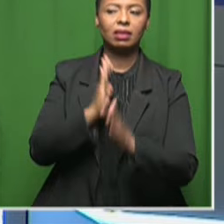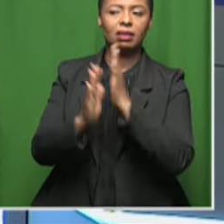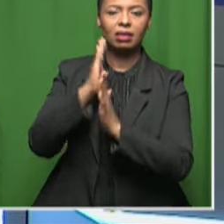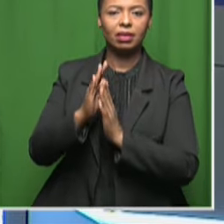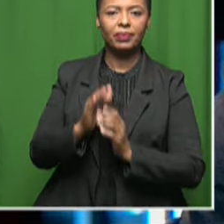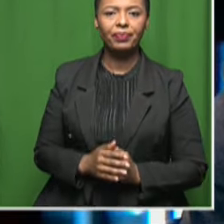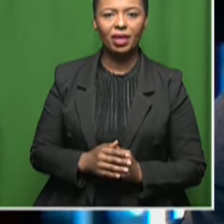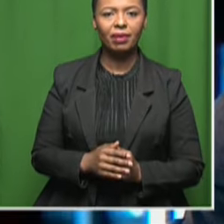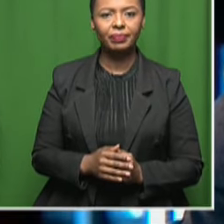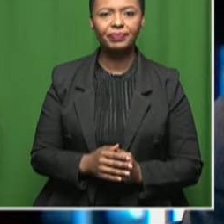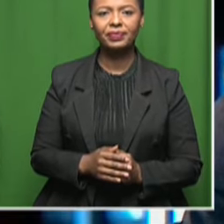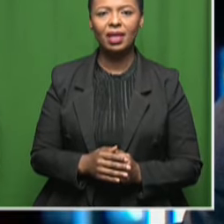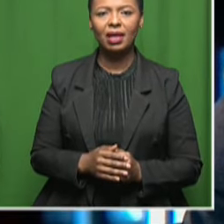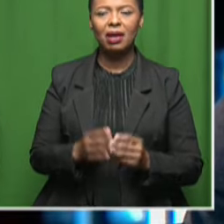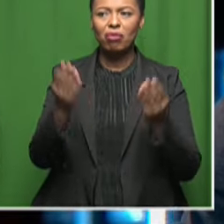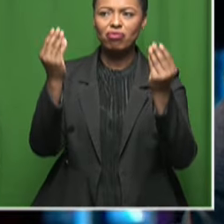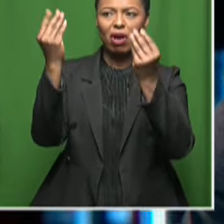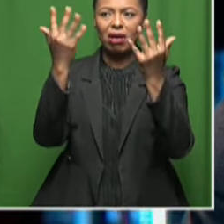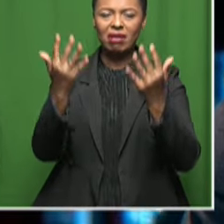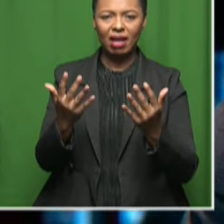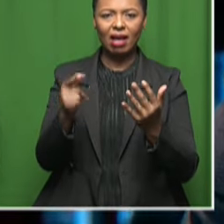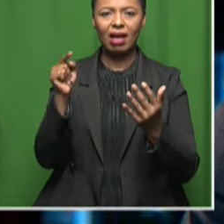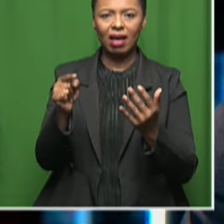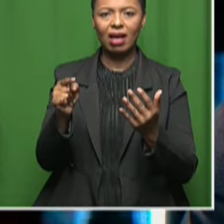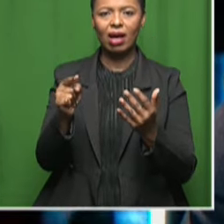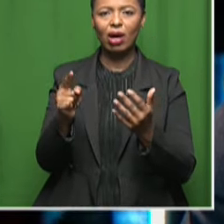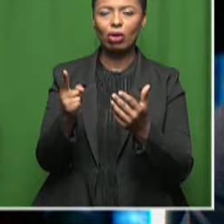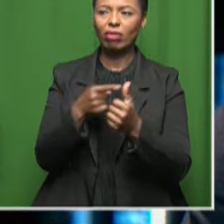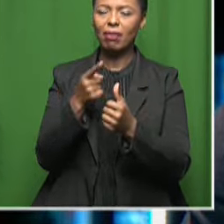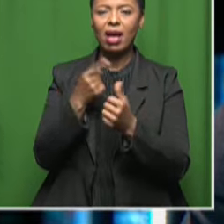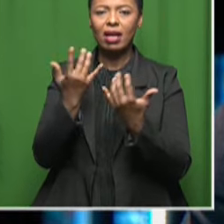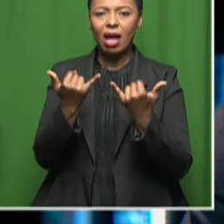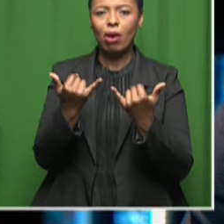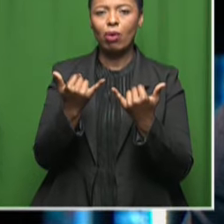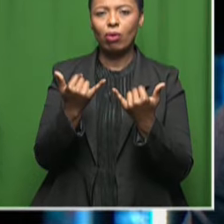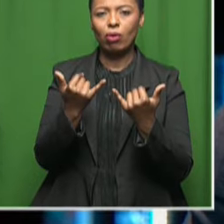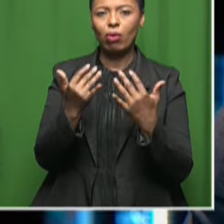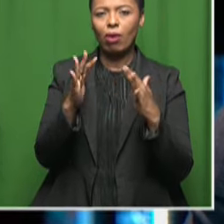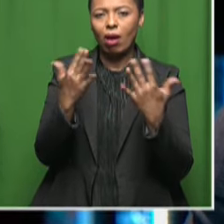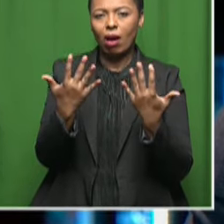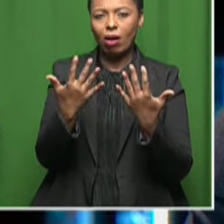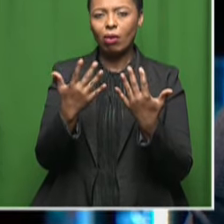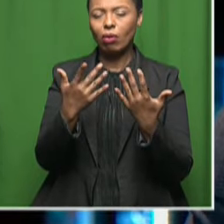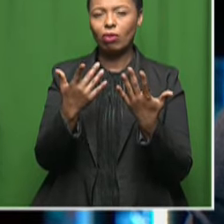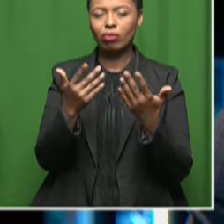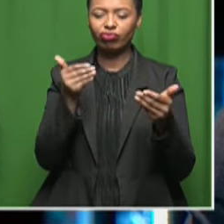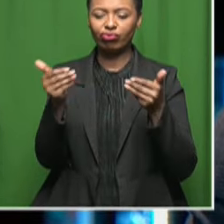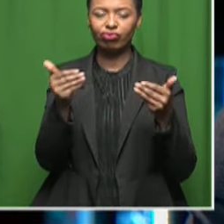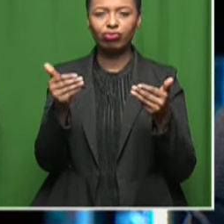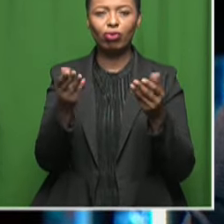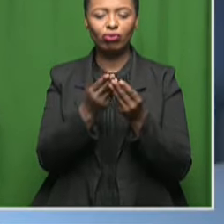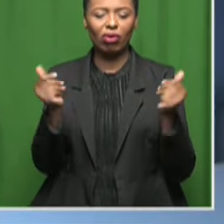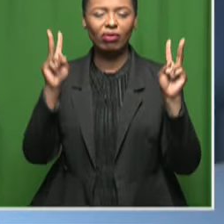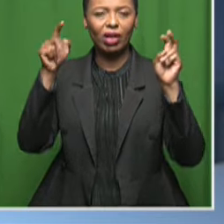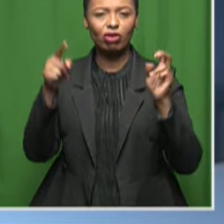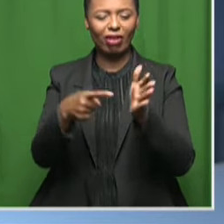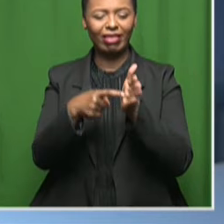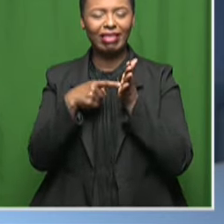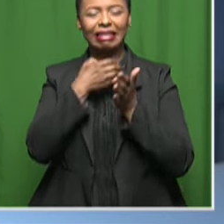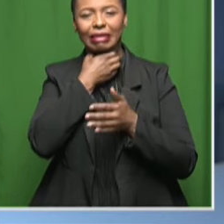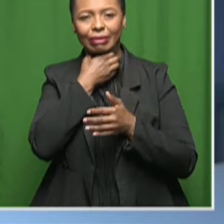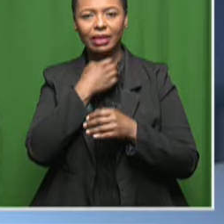look like around the plan around sustainable debt coming out of this declaration? I think debt in itself